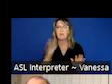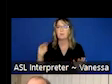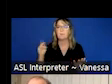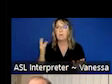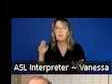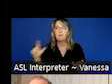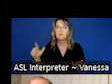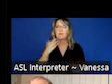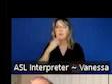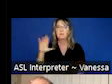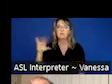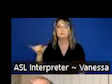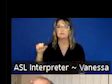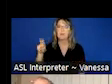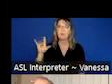Jacqueline.